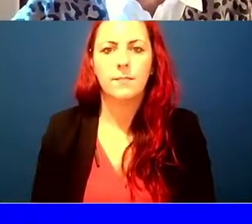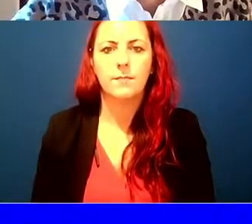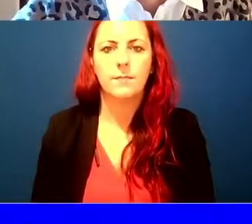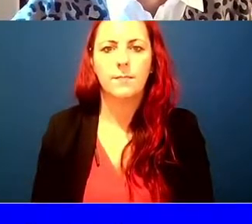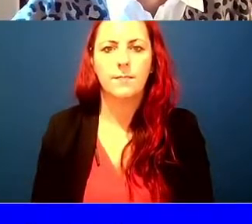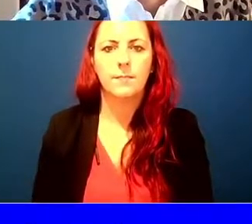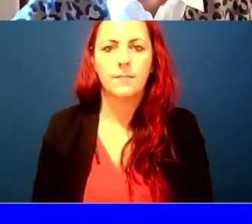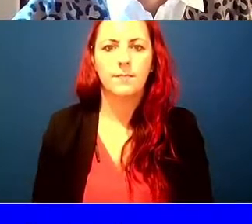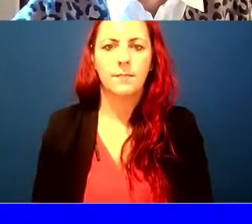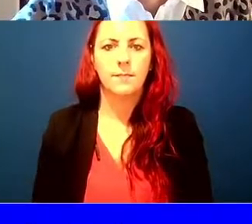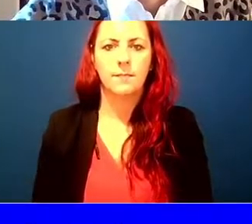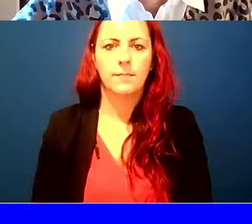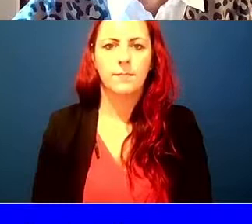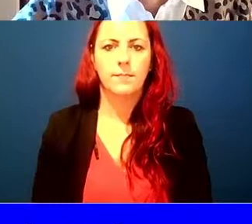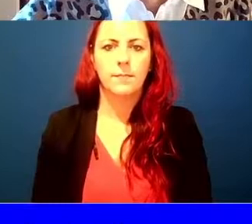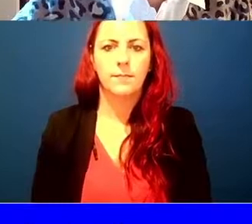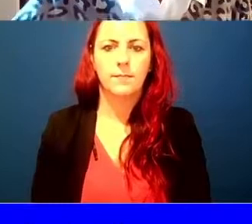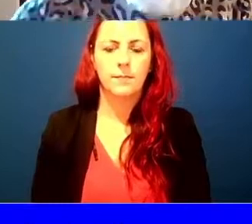Okay.